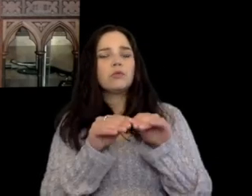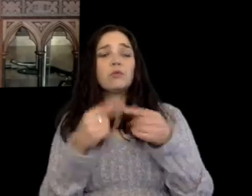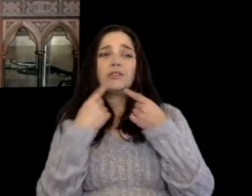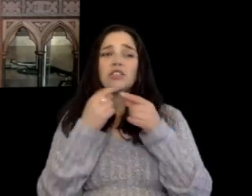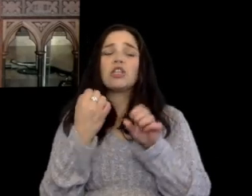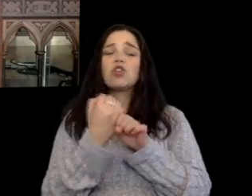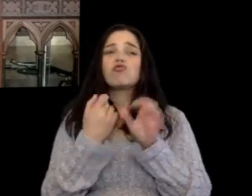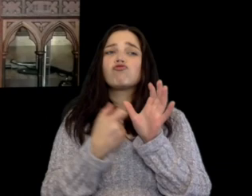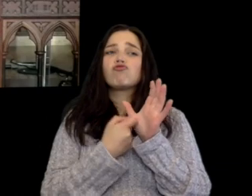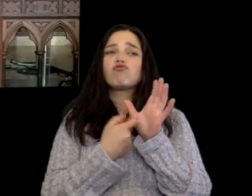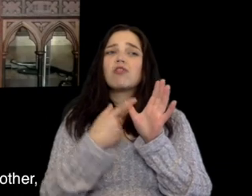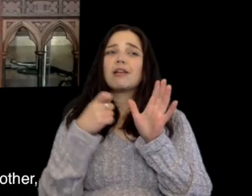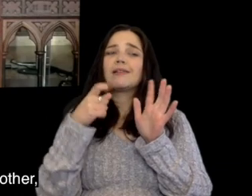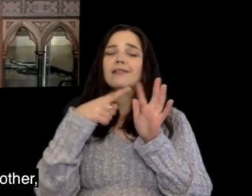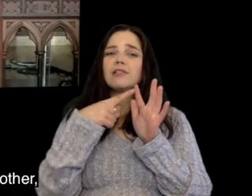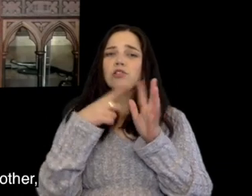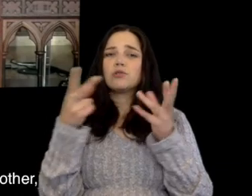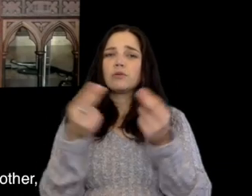the grace together, don't we?